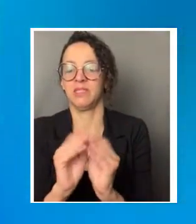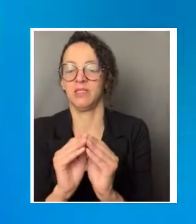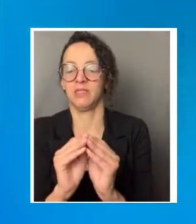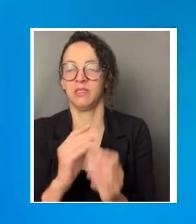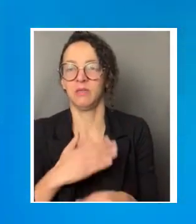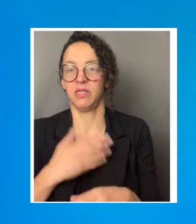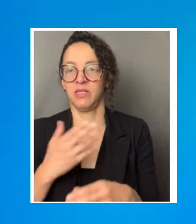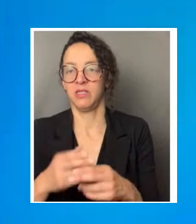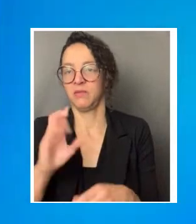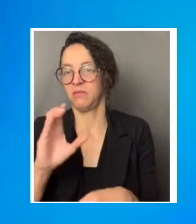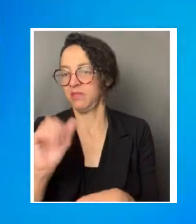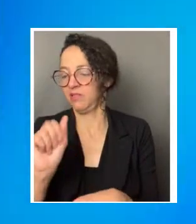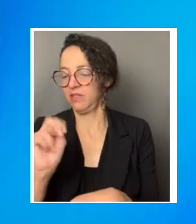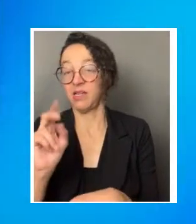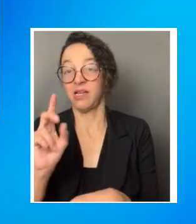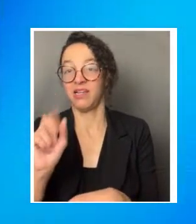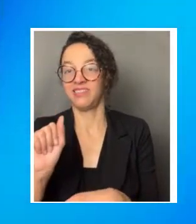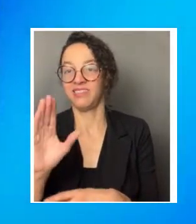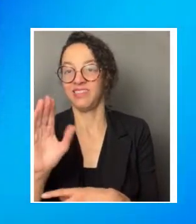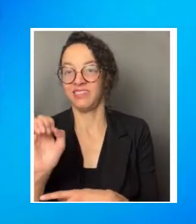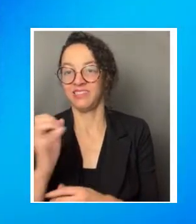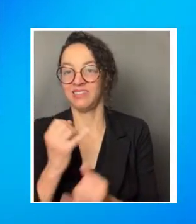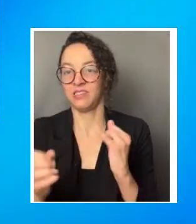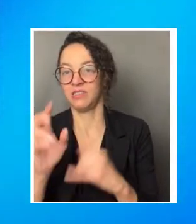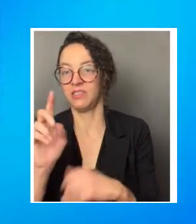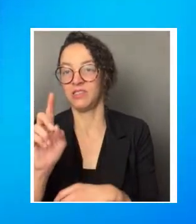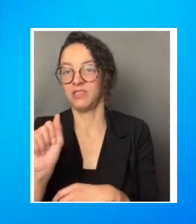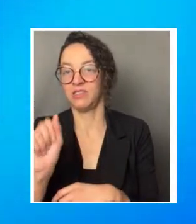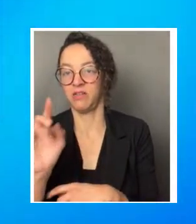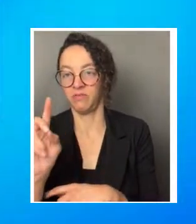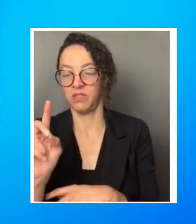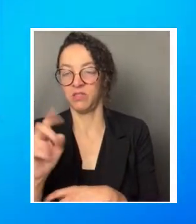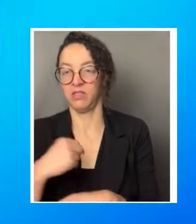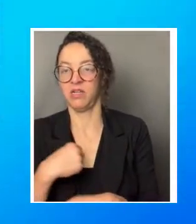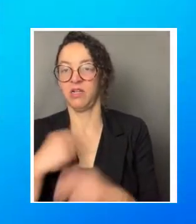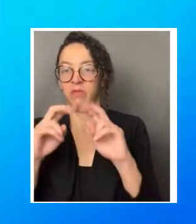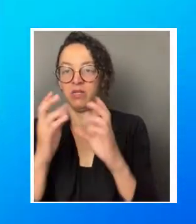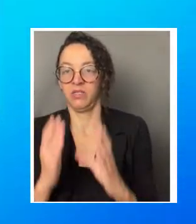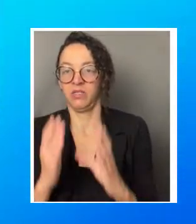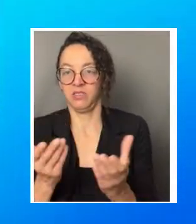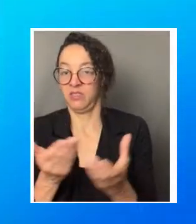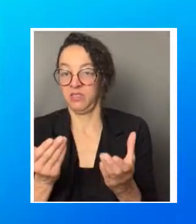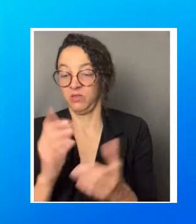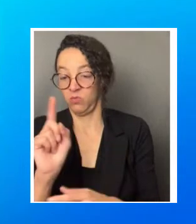David. I am an analyst here at the Los Angeles County